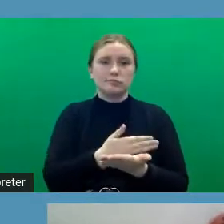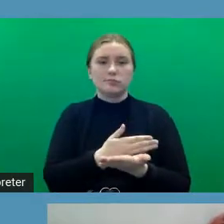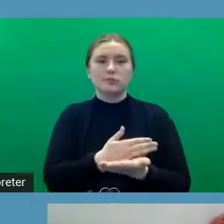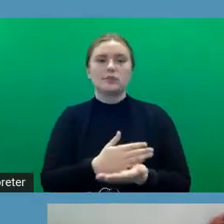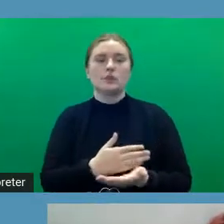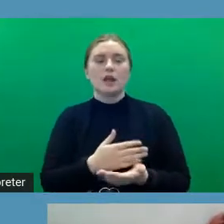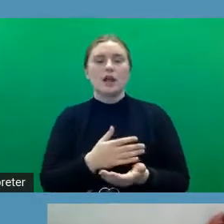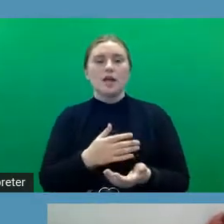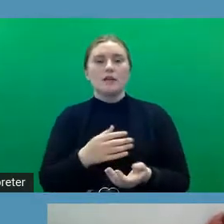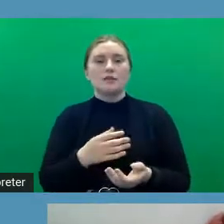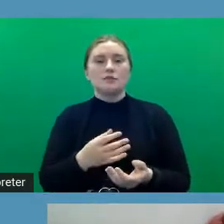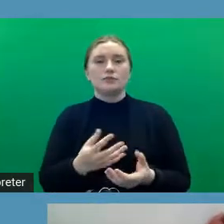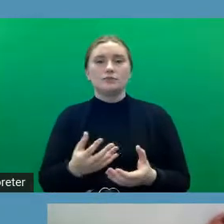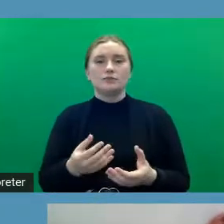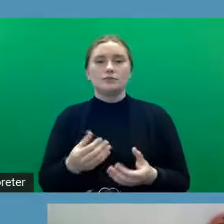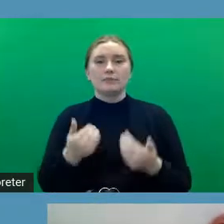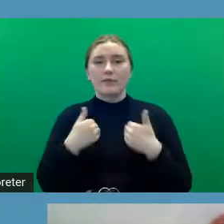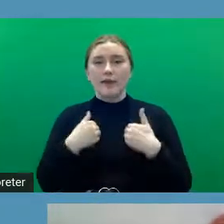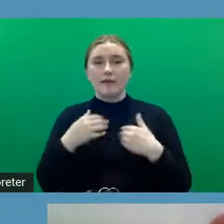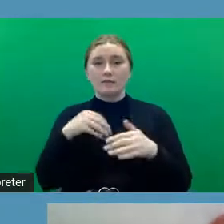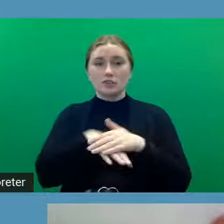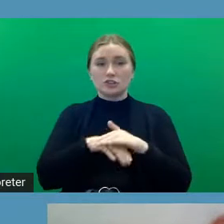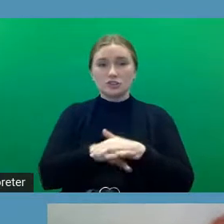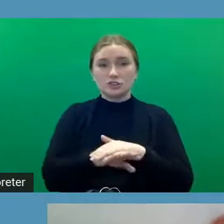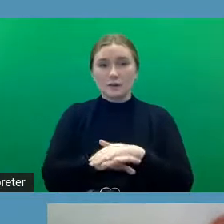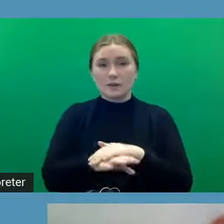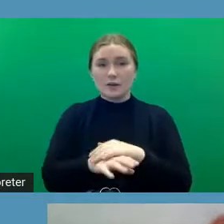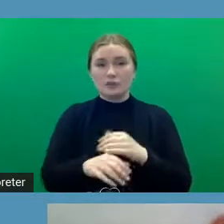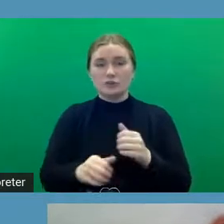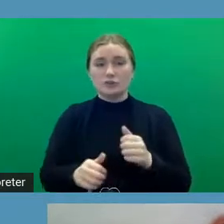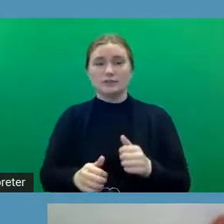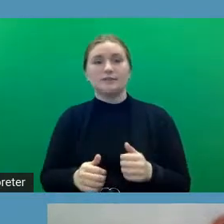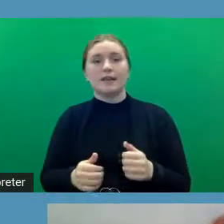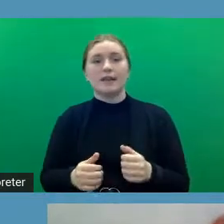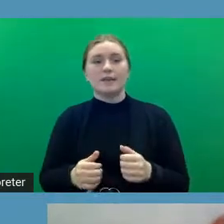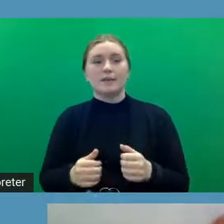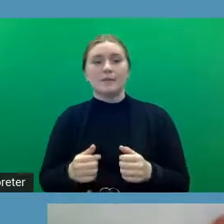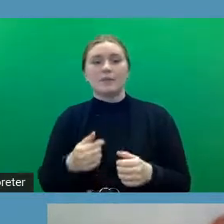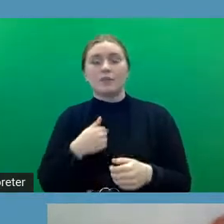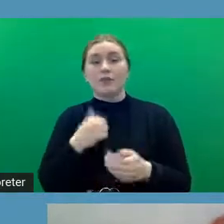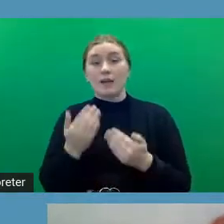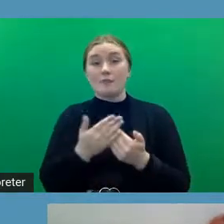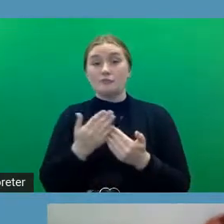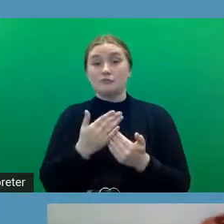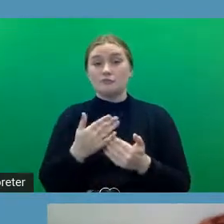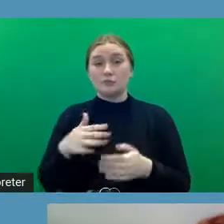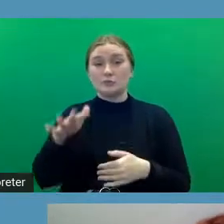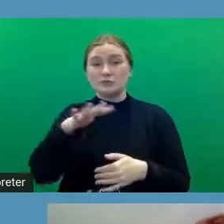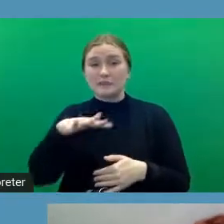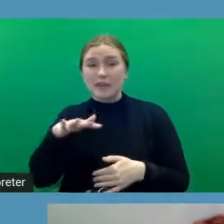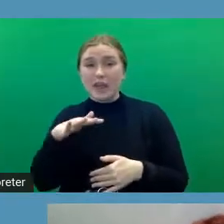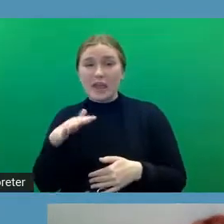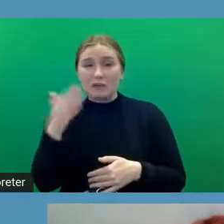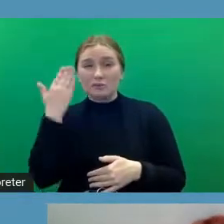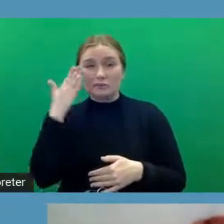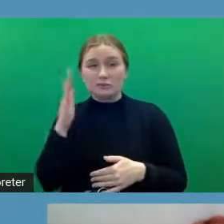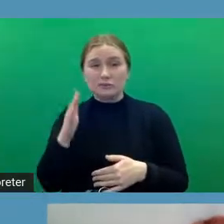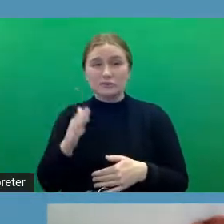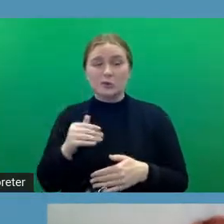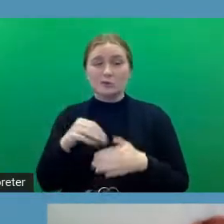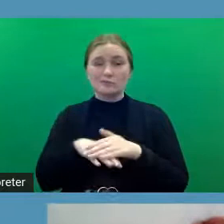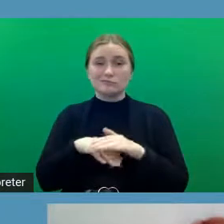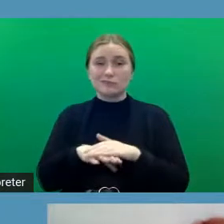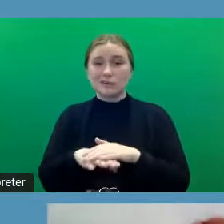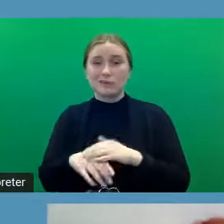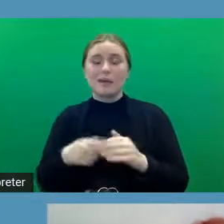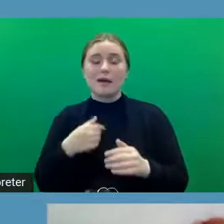much accessibility as necessary? I'm new to this area and I don't want to leave anything out, but also need to be mindful of budget